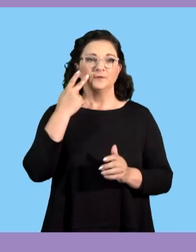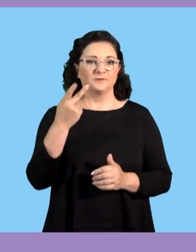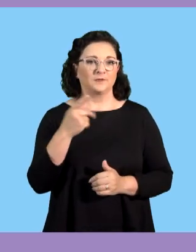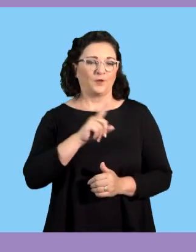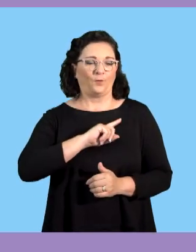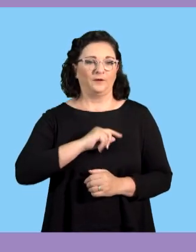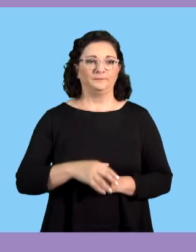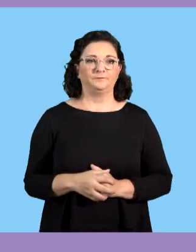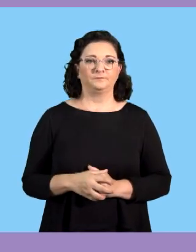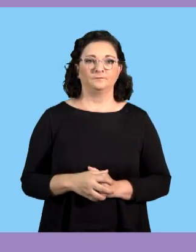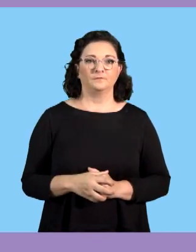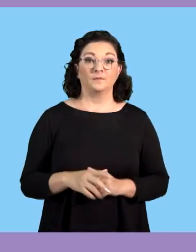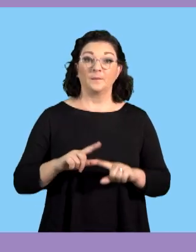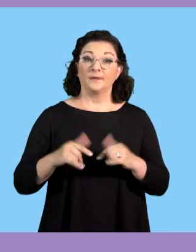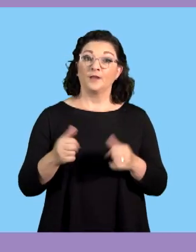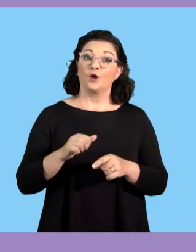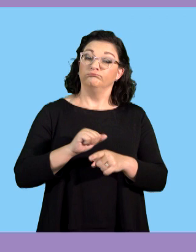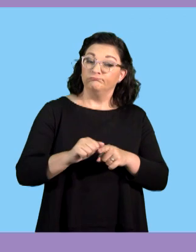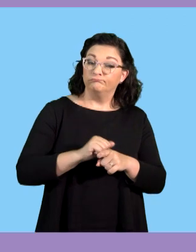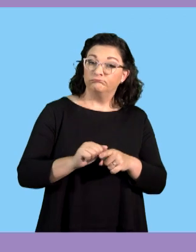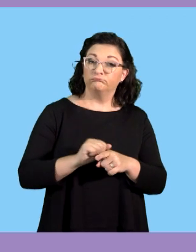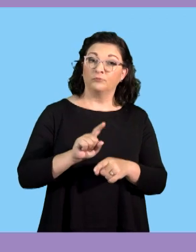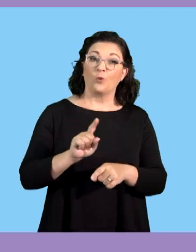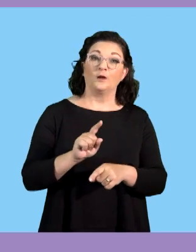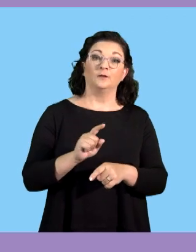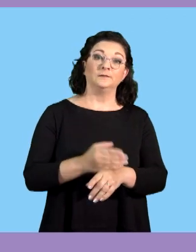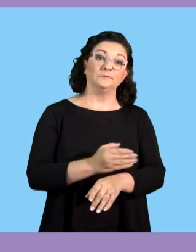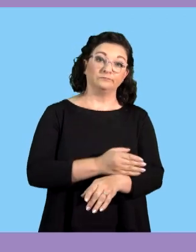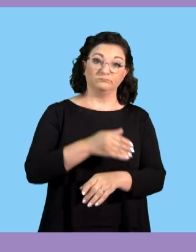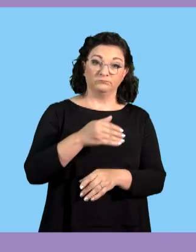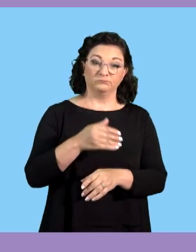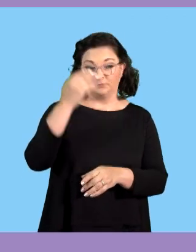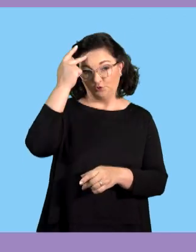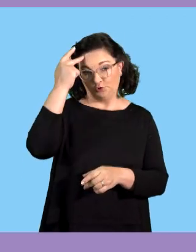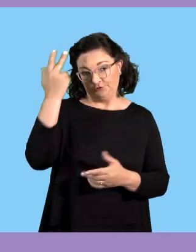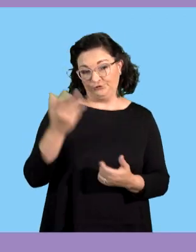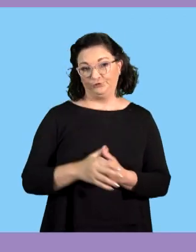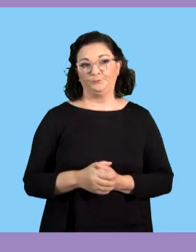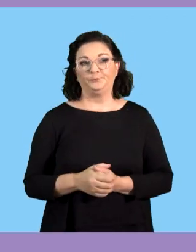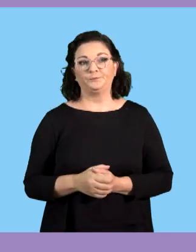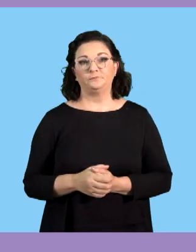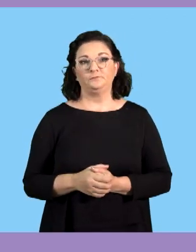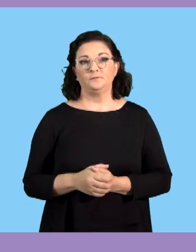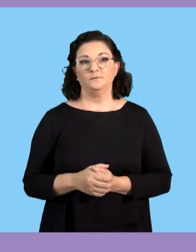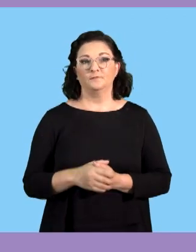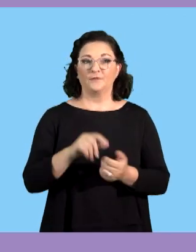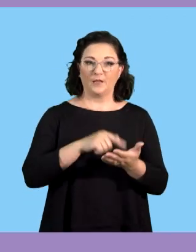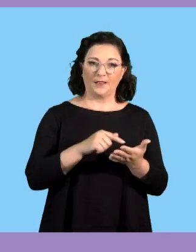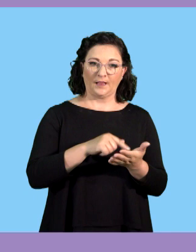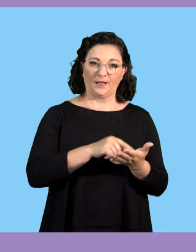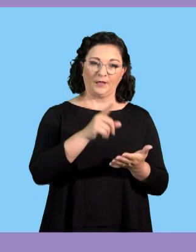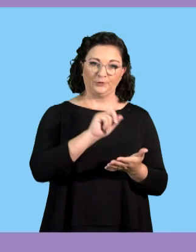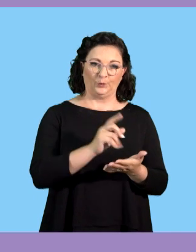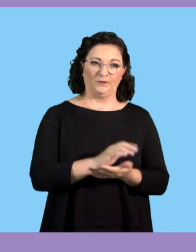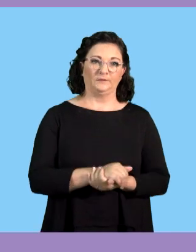And now, for pre-knowledge practice, let's look at this one particular sum. It reads, calculate